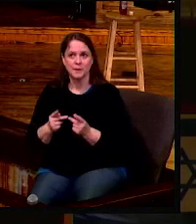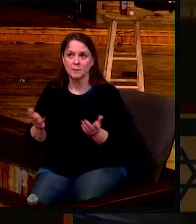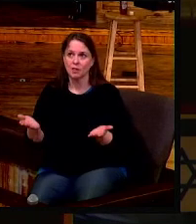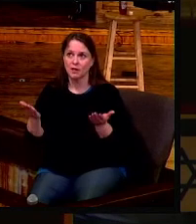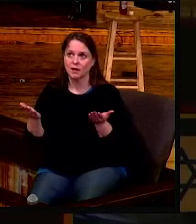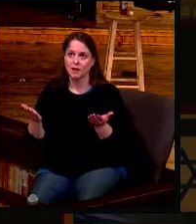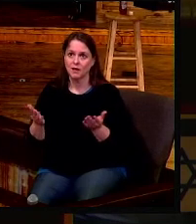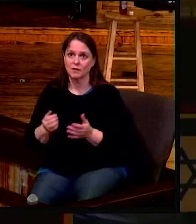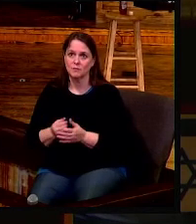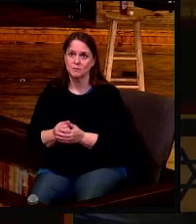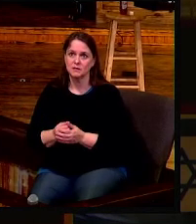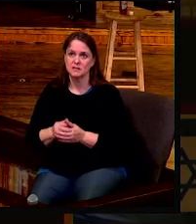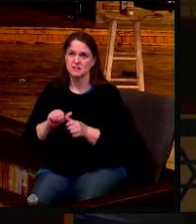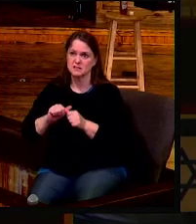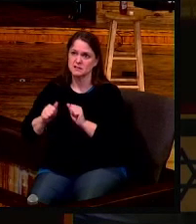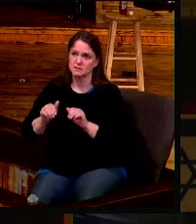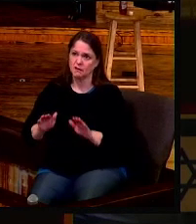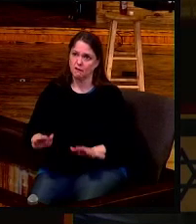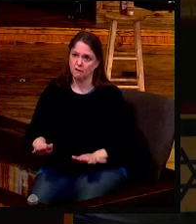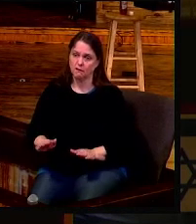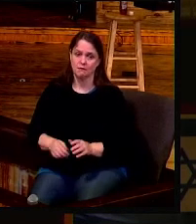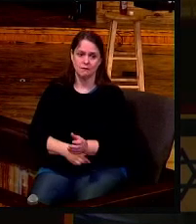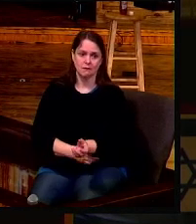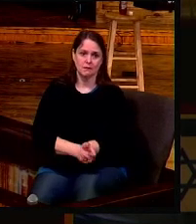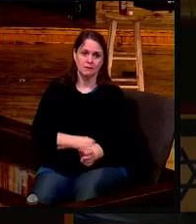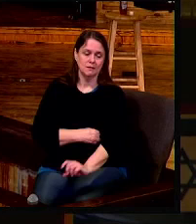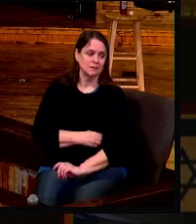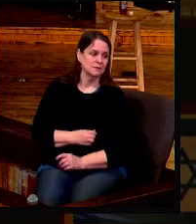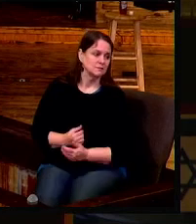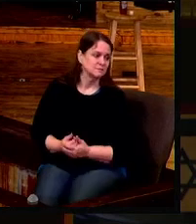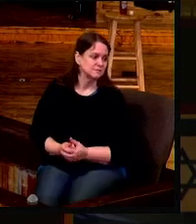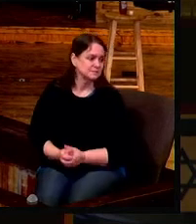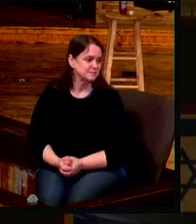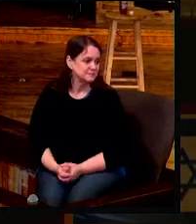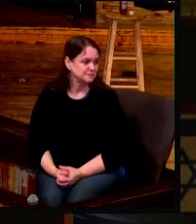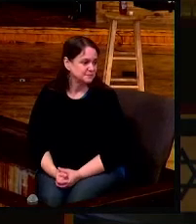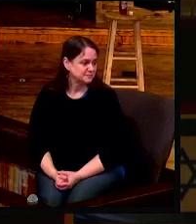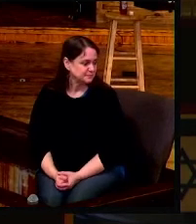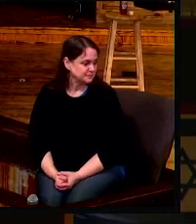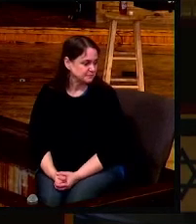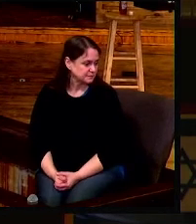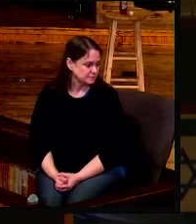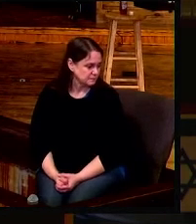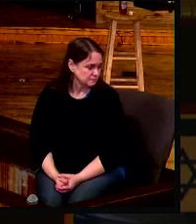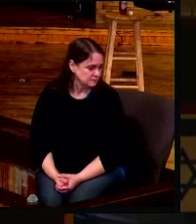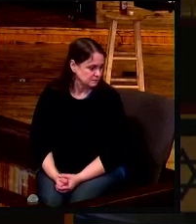to remember Saturday Night Live and the words of affirmation?